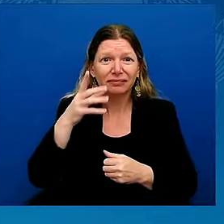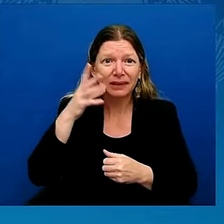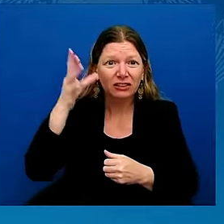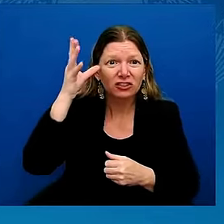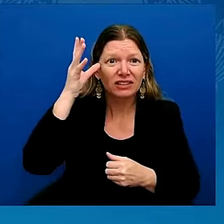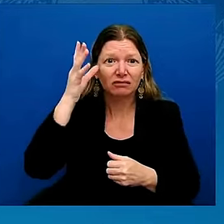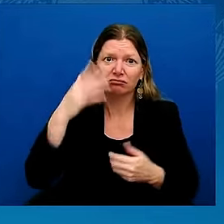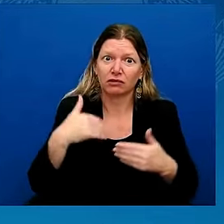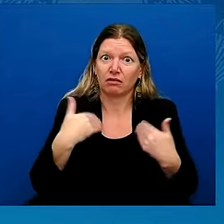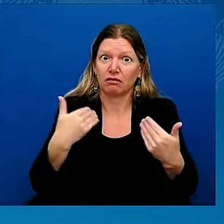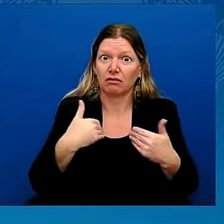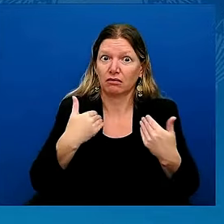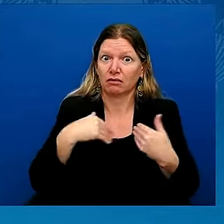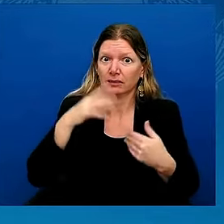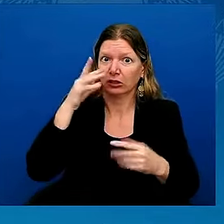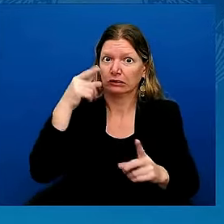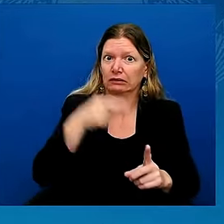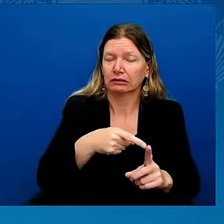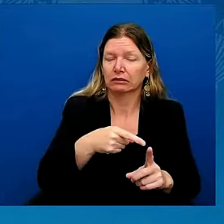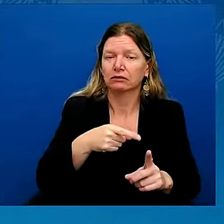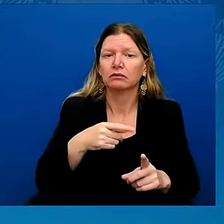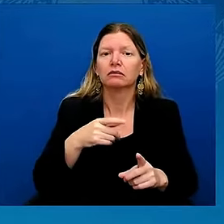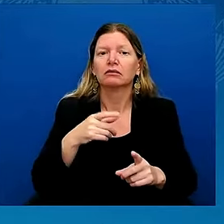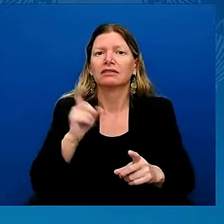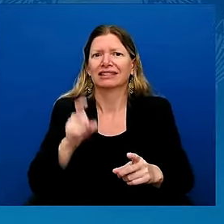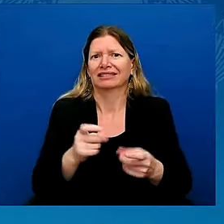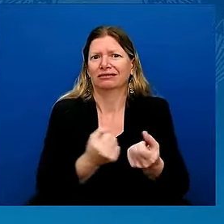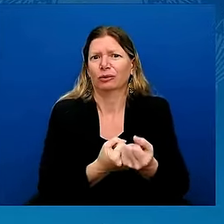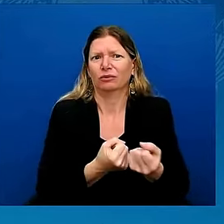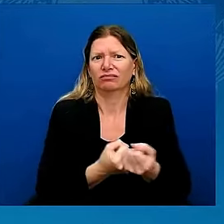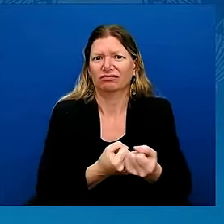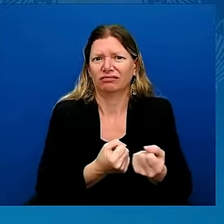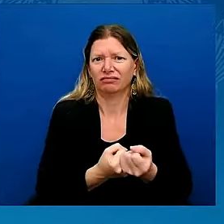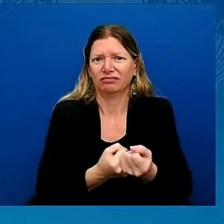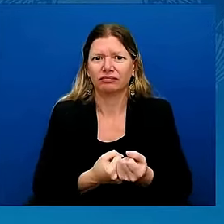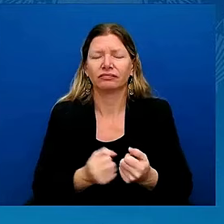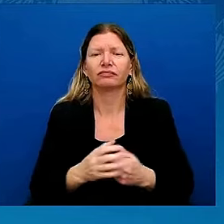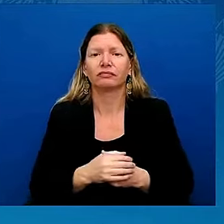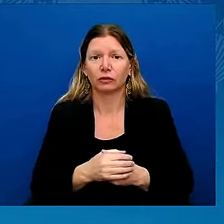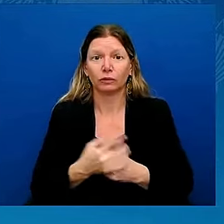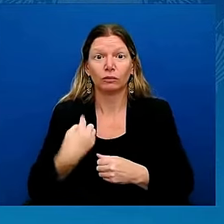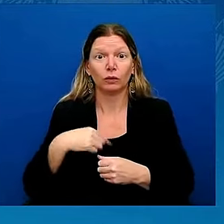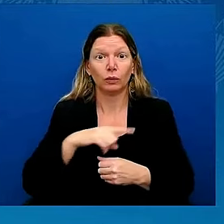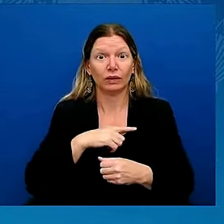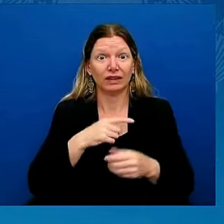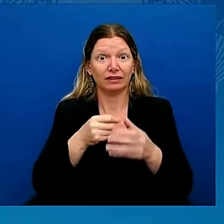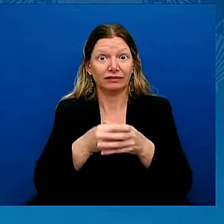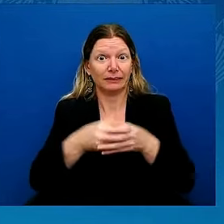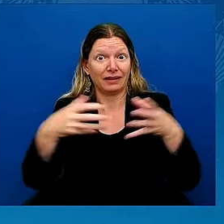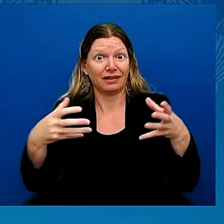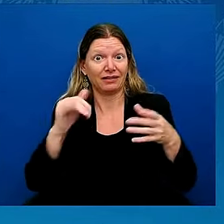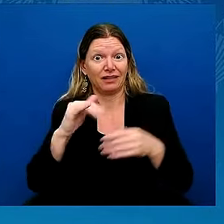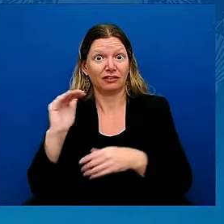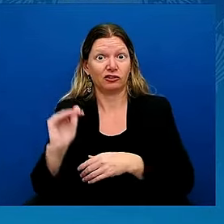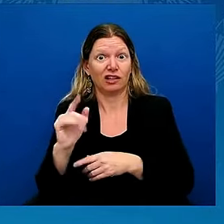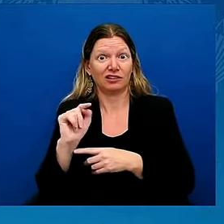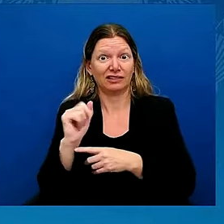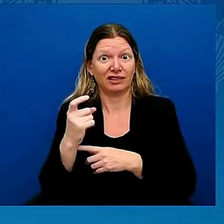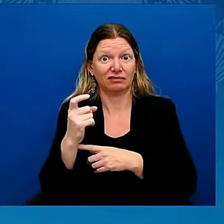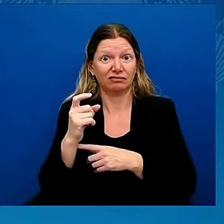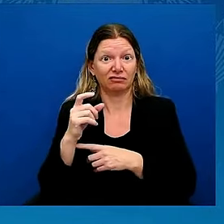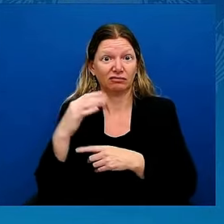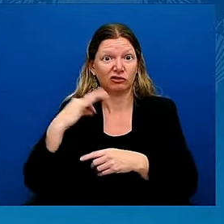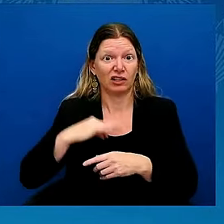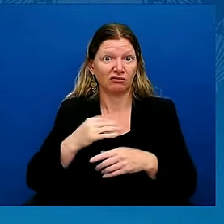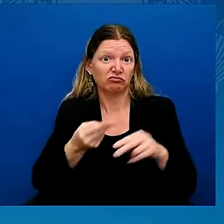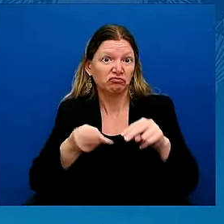support. When we extended the child tax credit, cut child poverty by 50%, by half. Think about what